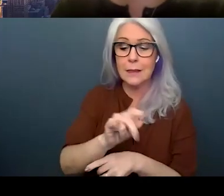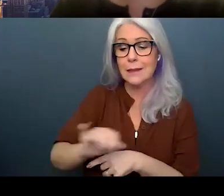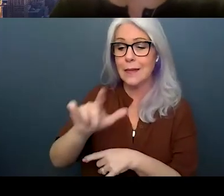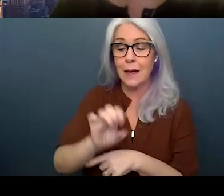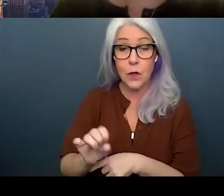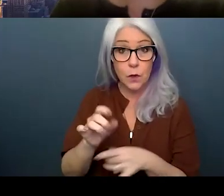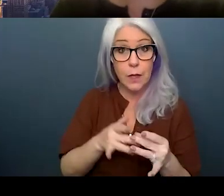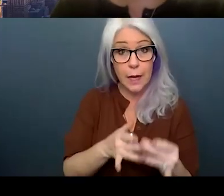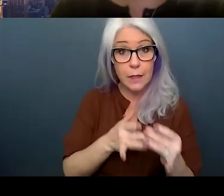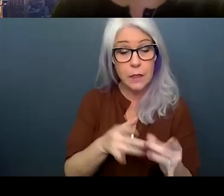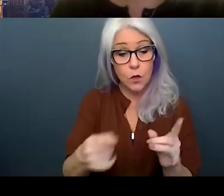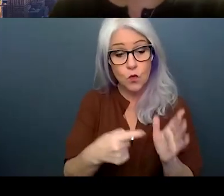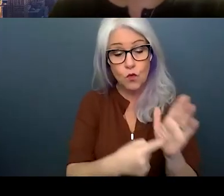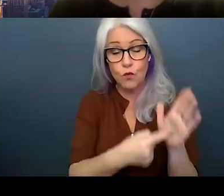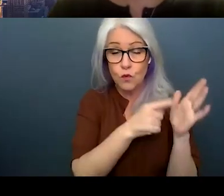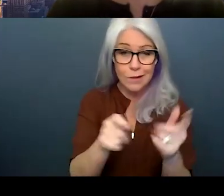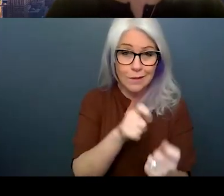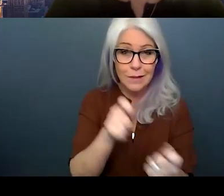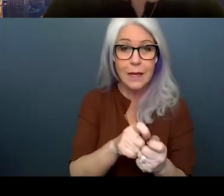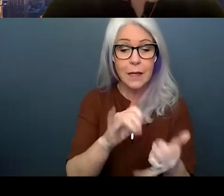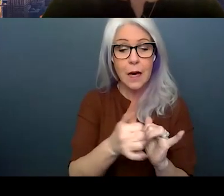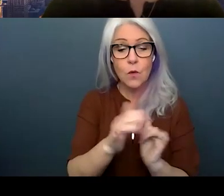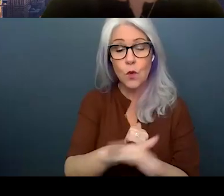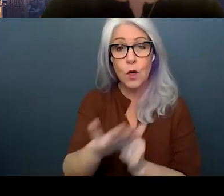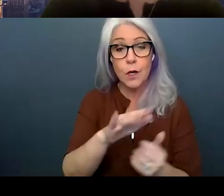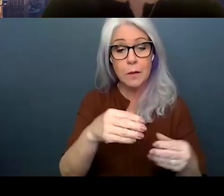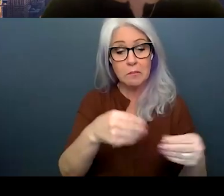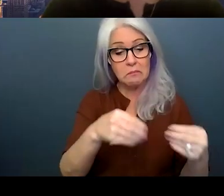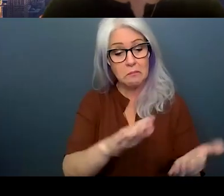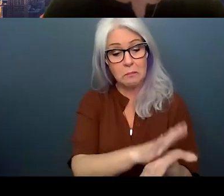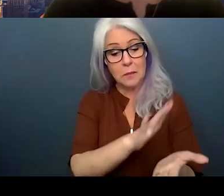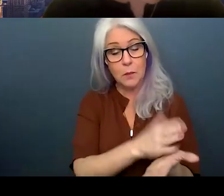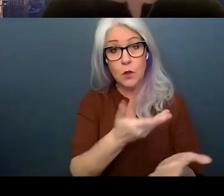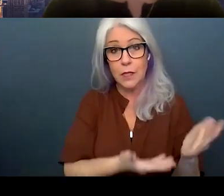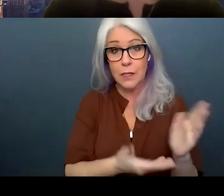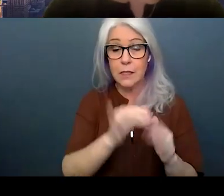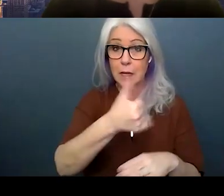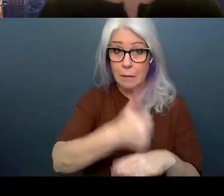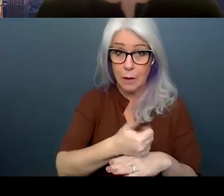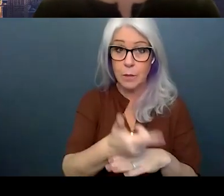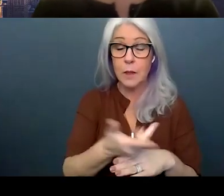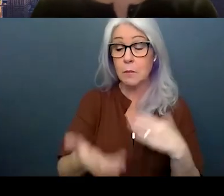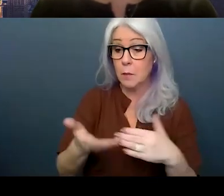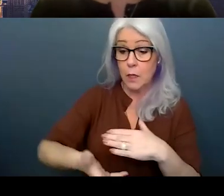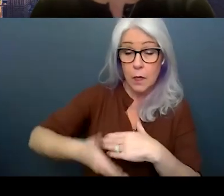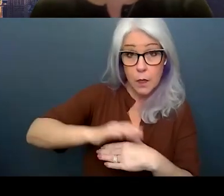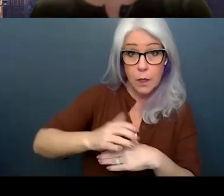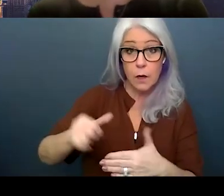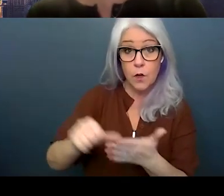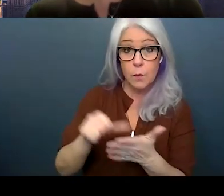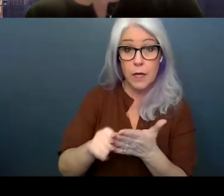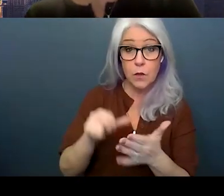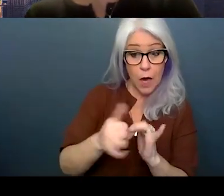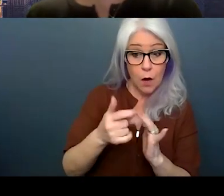such things as how your paper is formatted, whether it has a cover page, how to format in-text